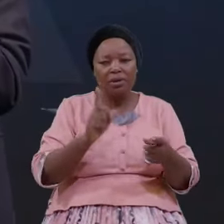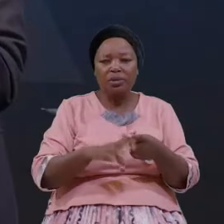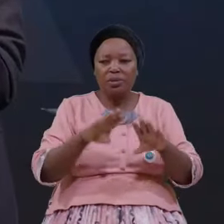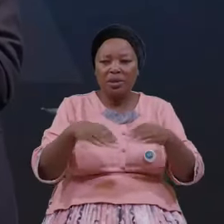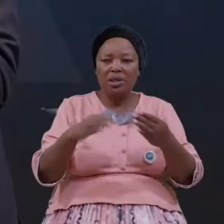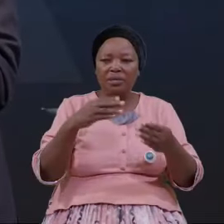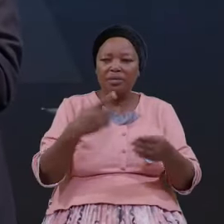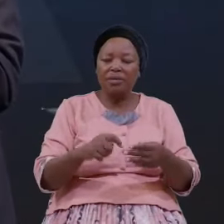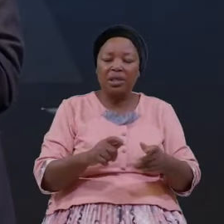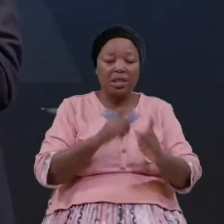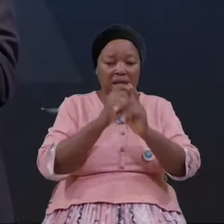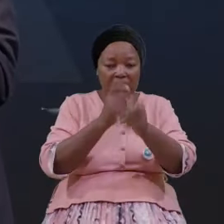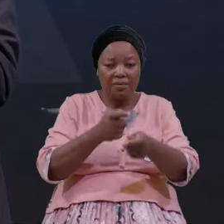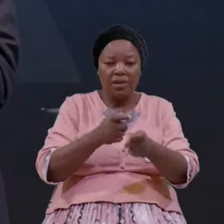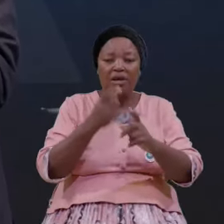package, the packages